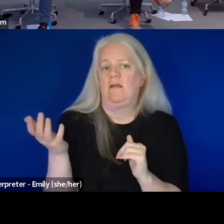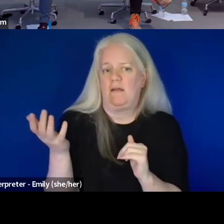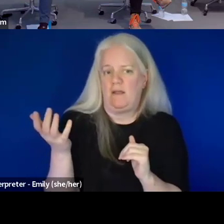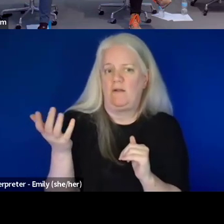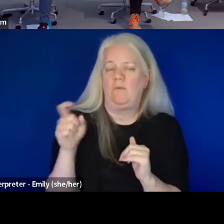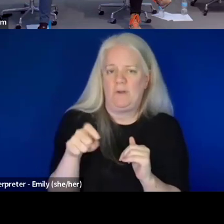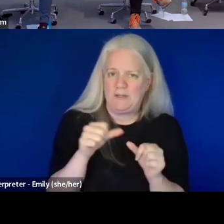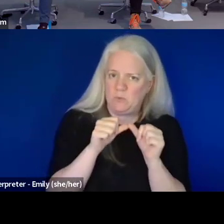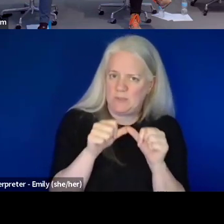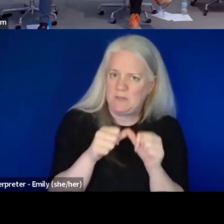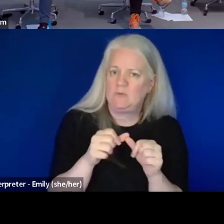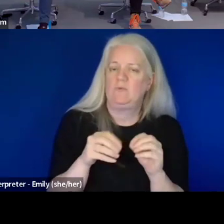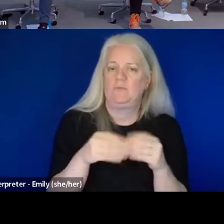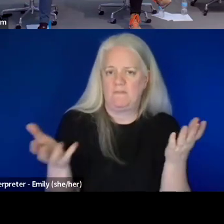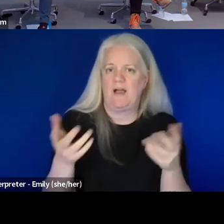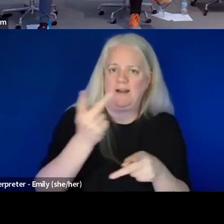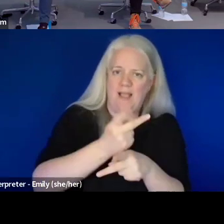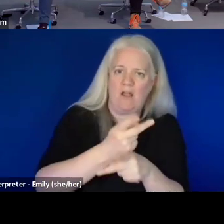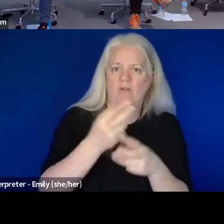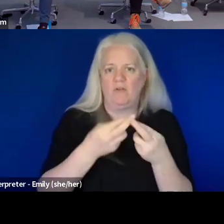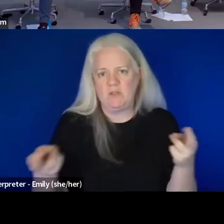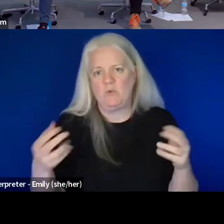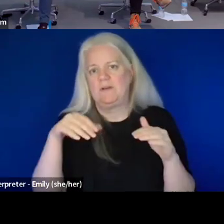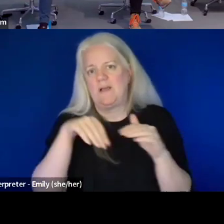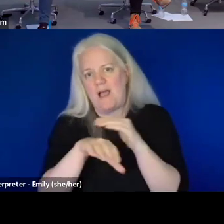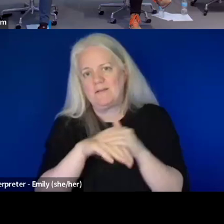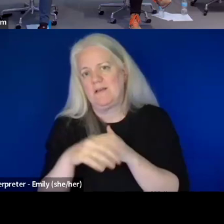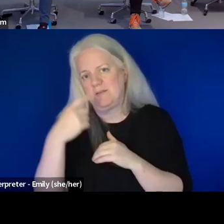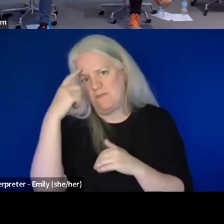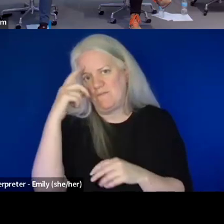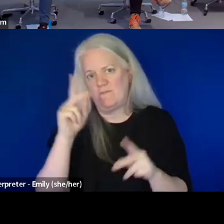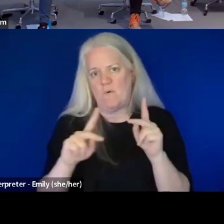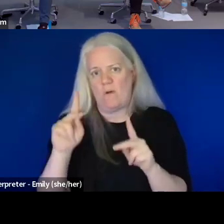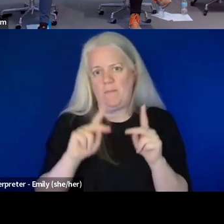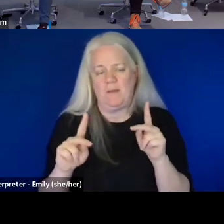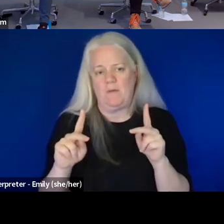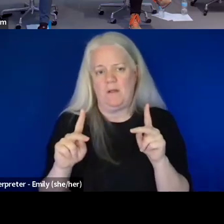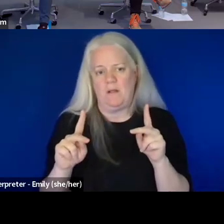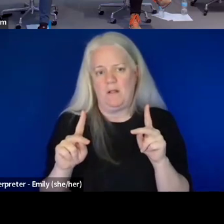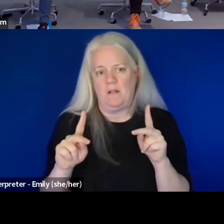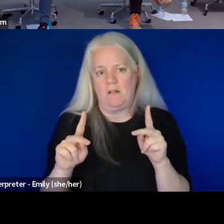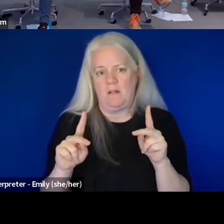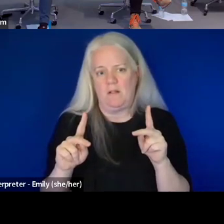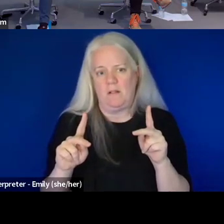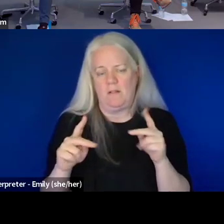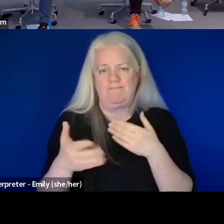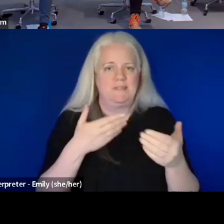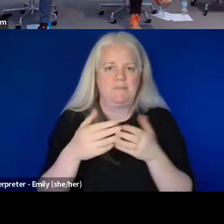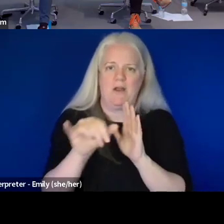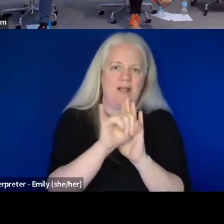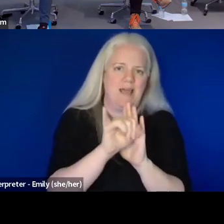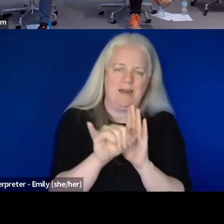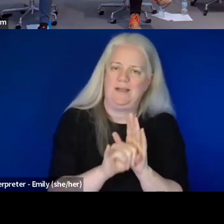care and resources and access for people, regardless of background, identities, gender identity, sexual